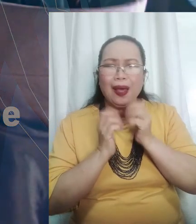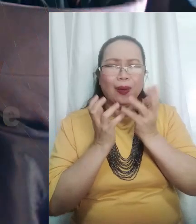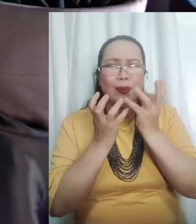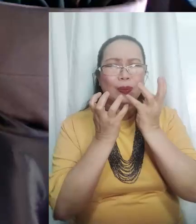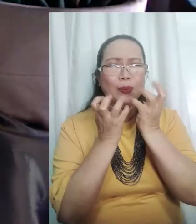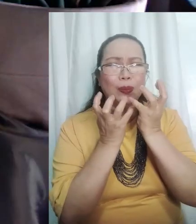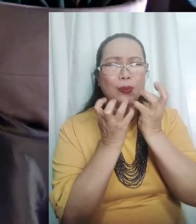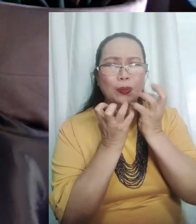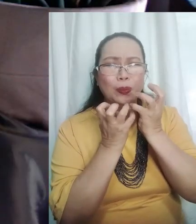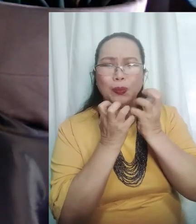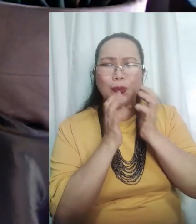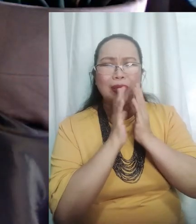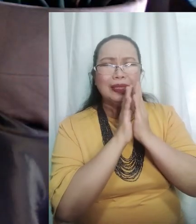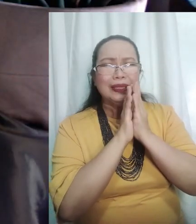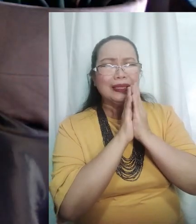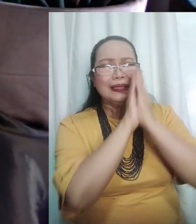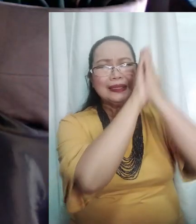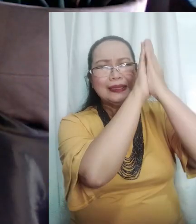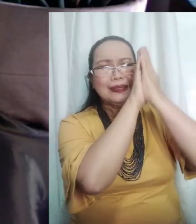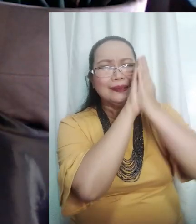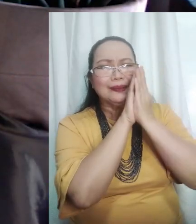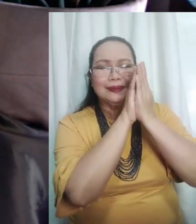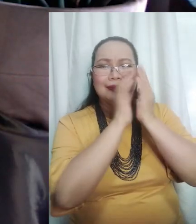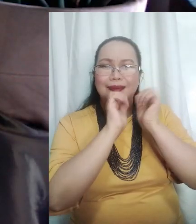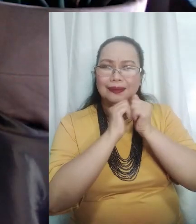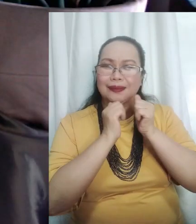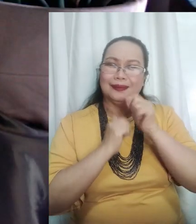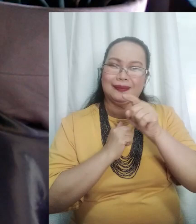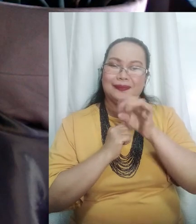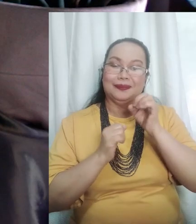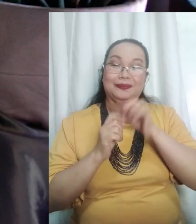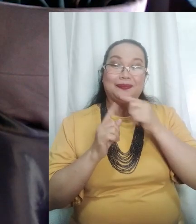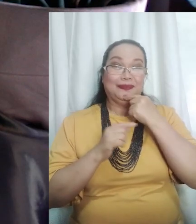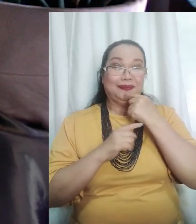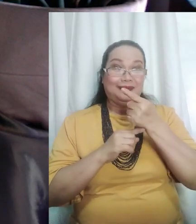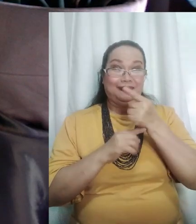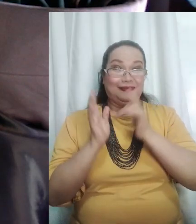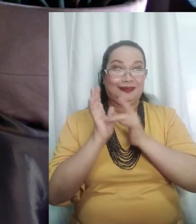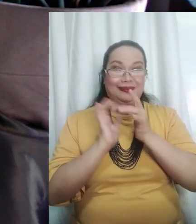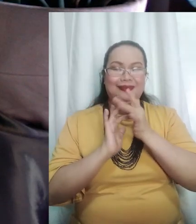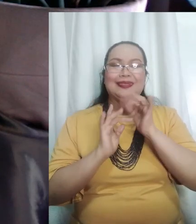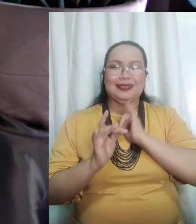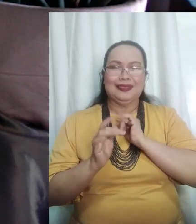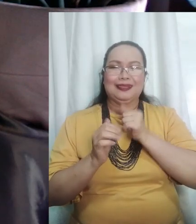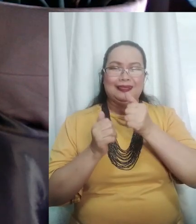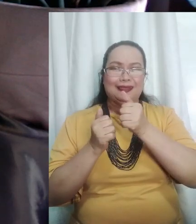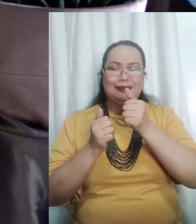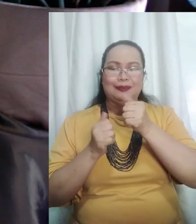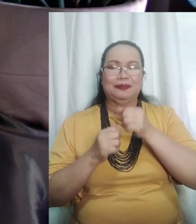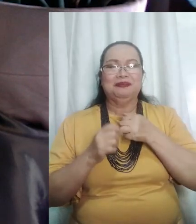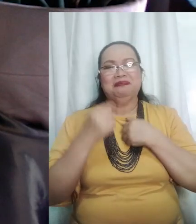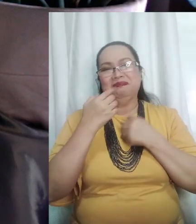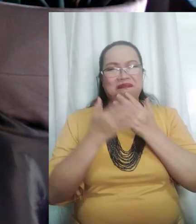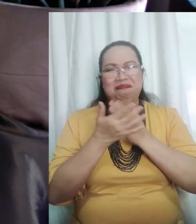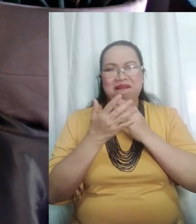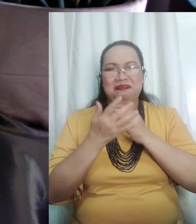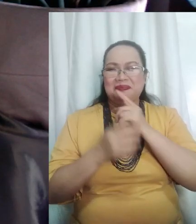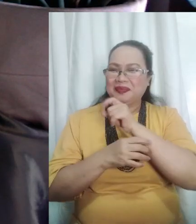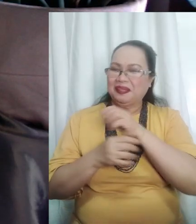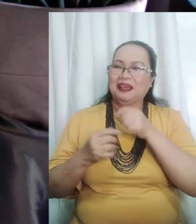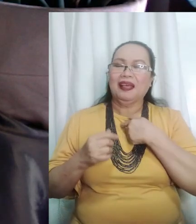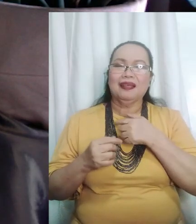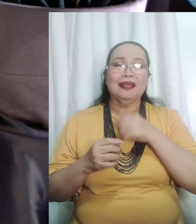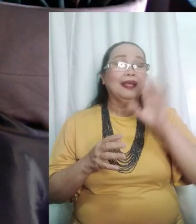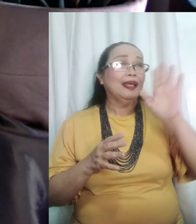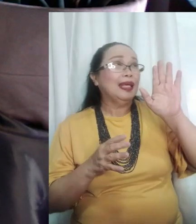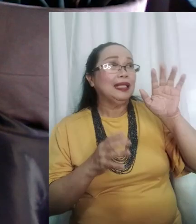desperate are you? Remember, those who told Jesus, "I'll follow you, but let me first do this and do